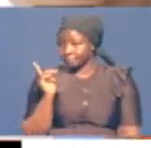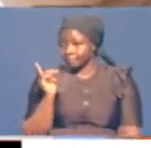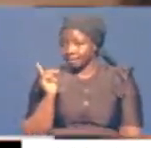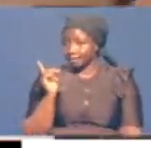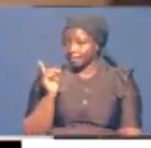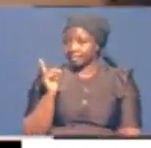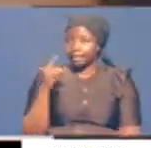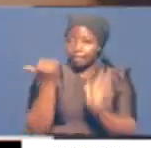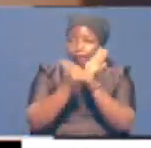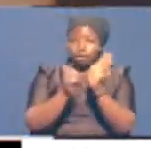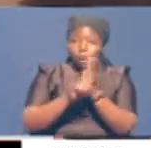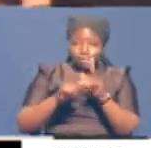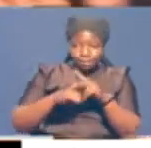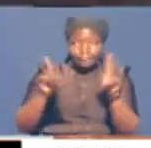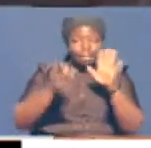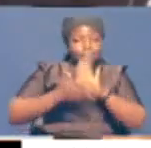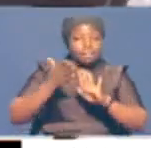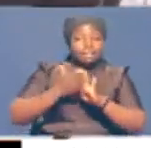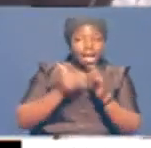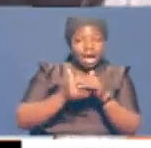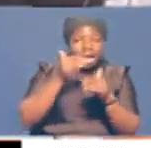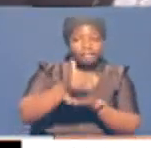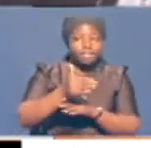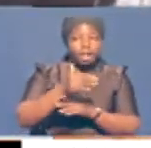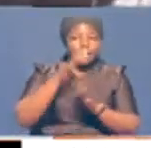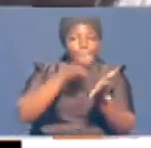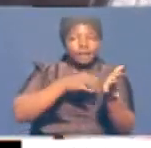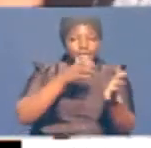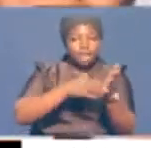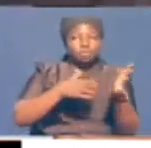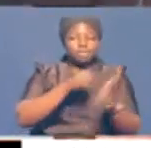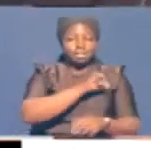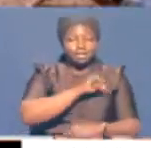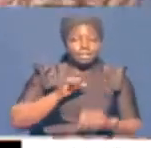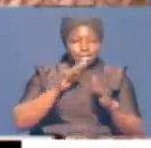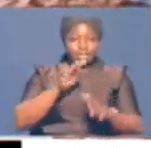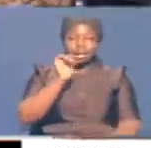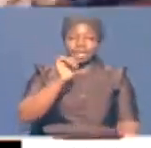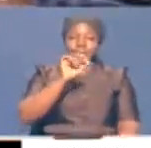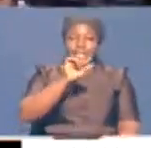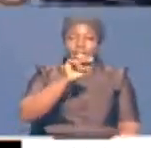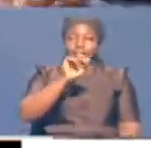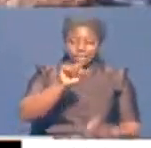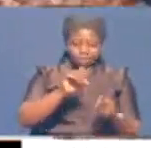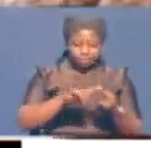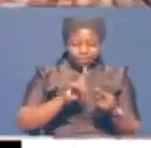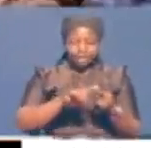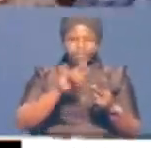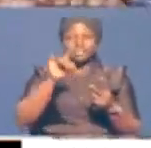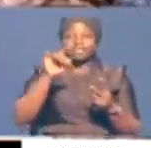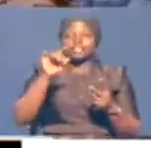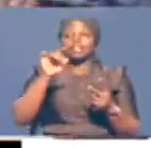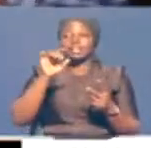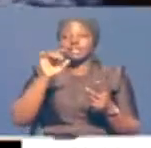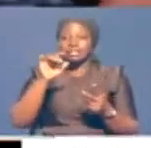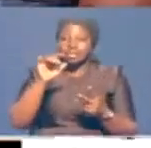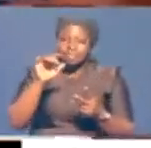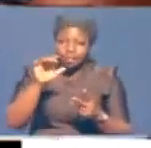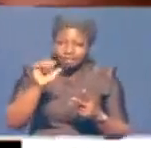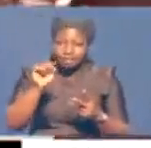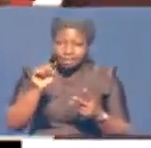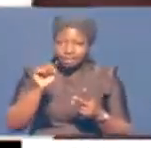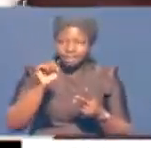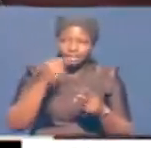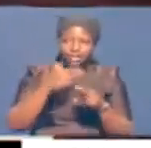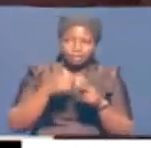Trouble started immediately after Machakos Senator Agnes Mudhama and CAS Wavinya Ndeti ended their speech, urging the mourners to support Kalonzo